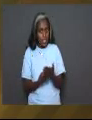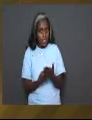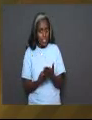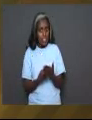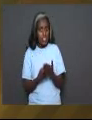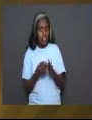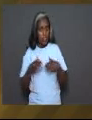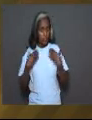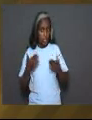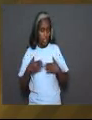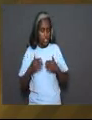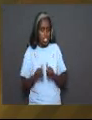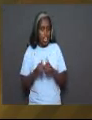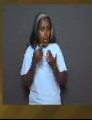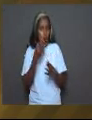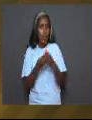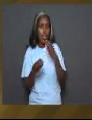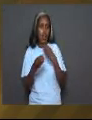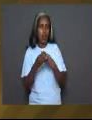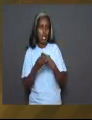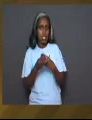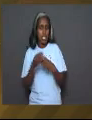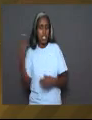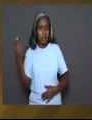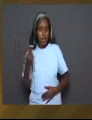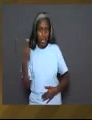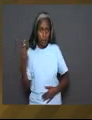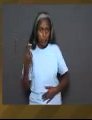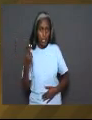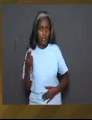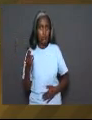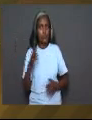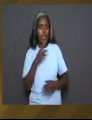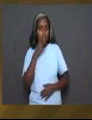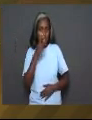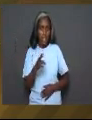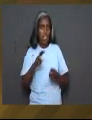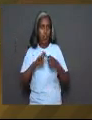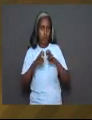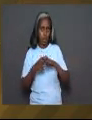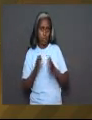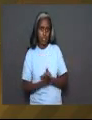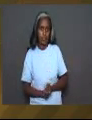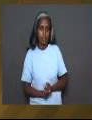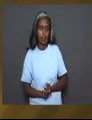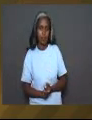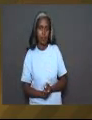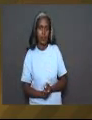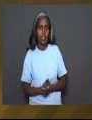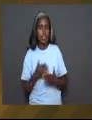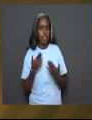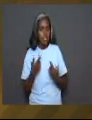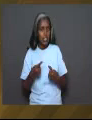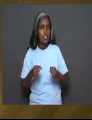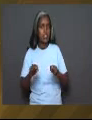see how calculus can be applied to real problems. Let us